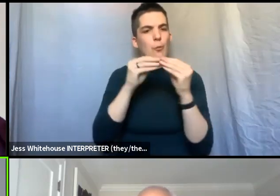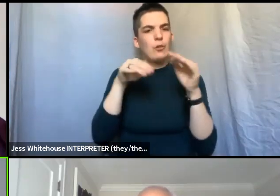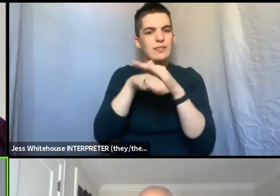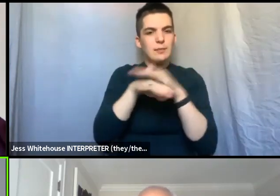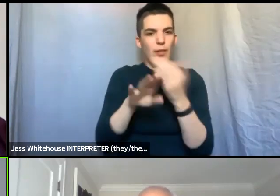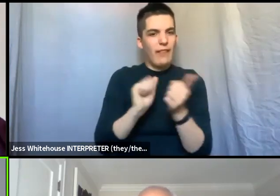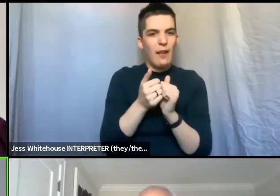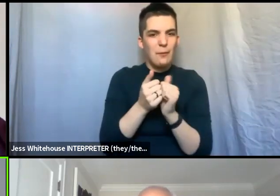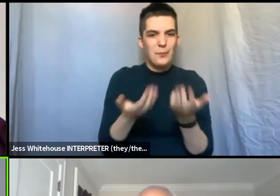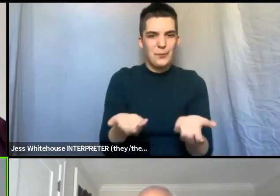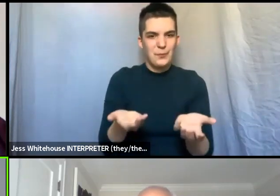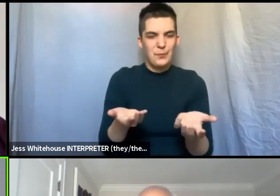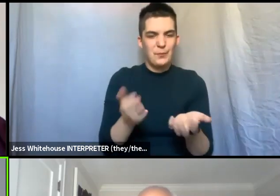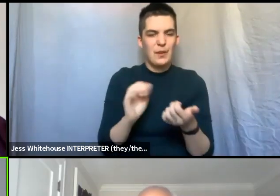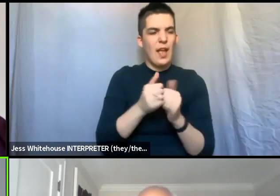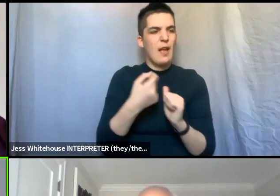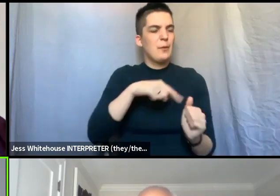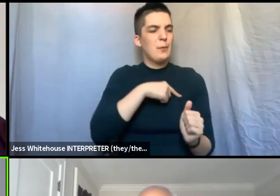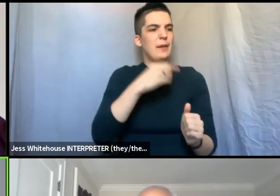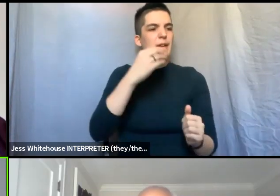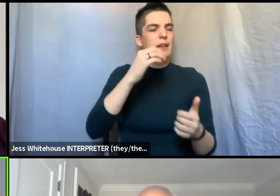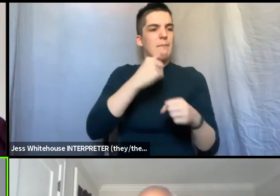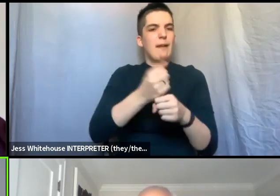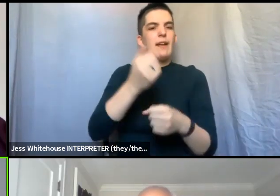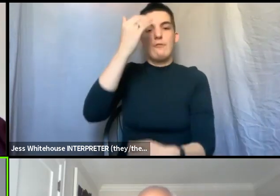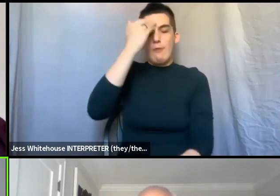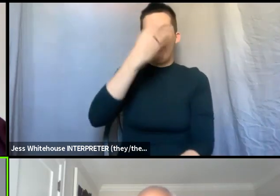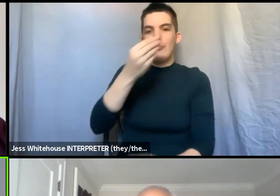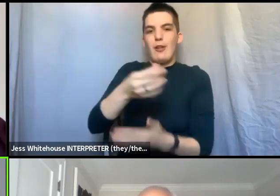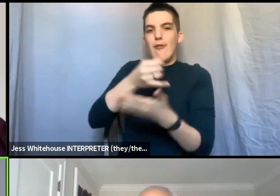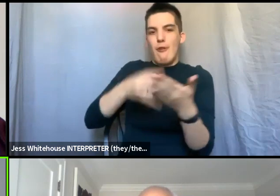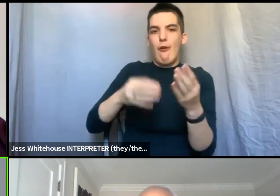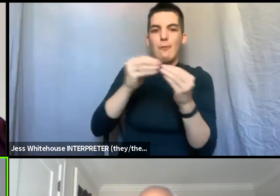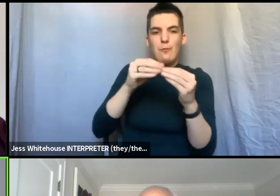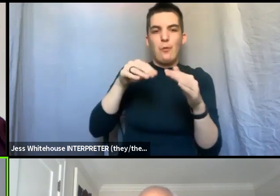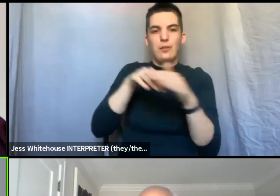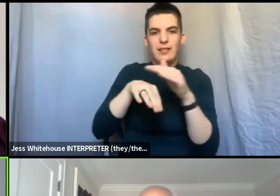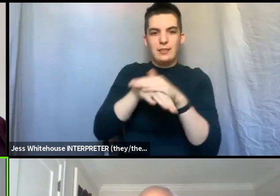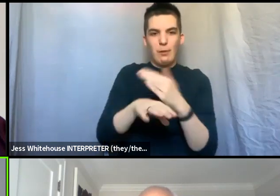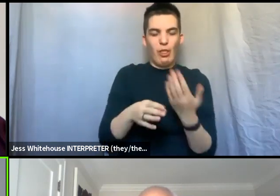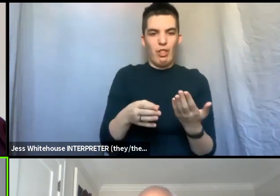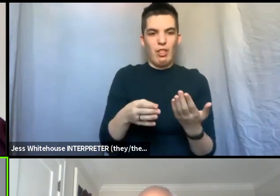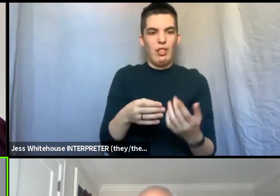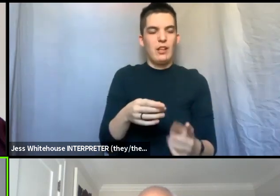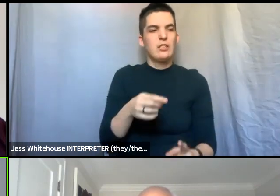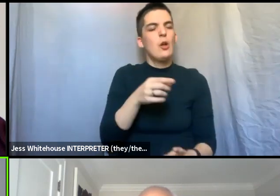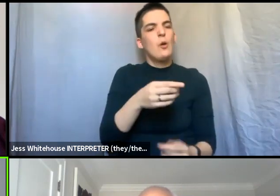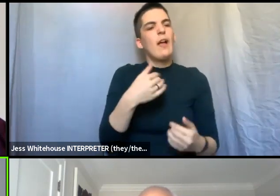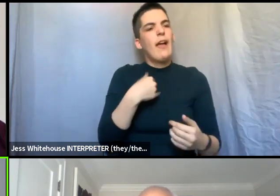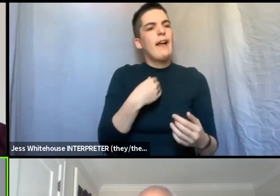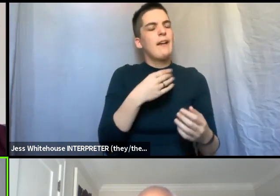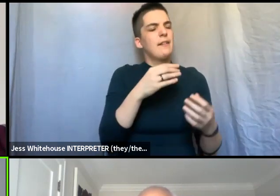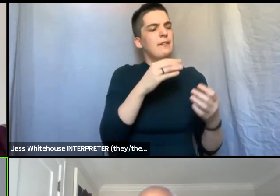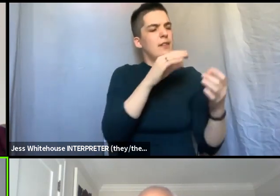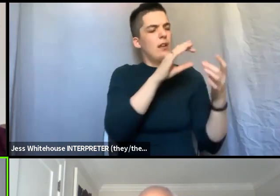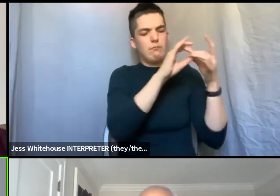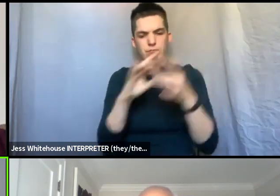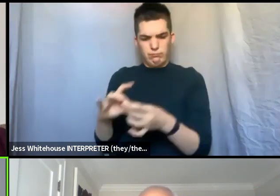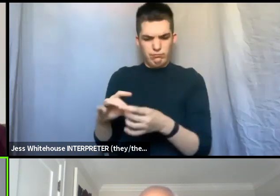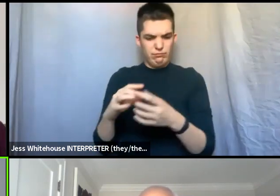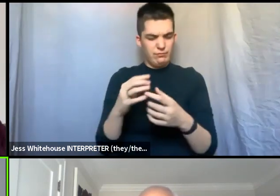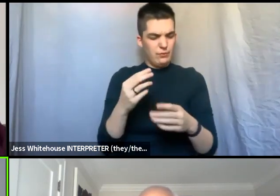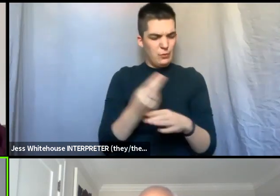make knowledge and art more accessible? If there's a trend in these questions about it's not, it seems to go beyond accessibility, but using